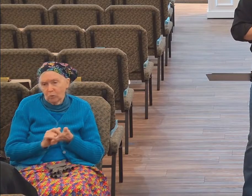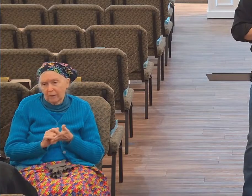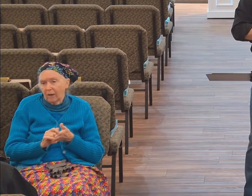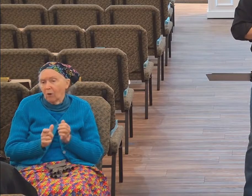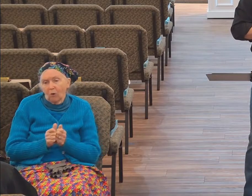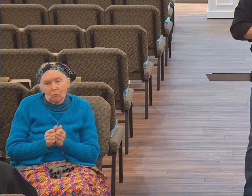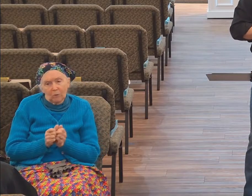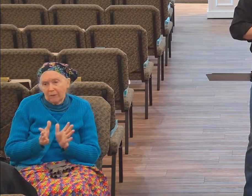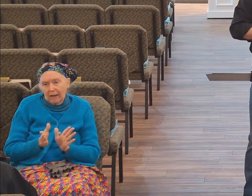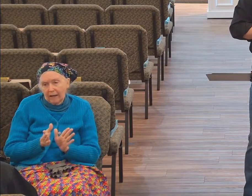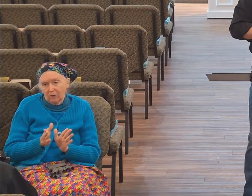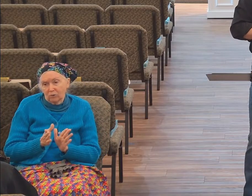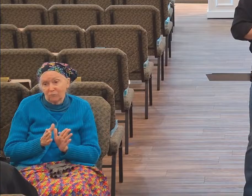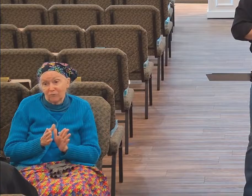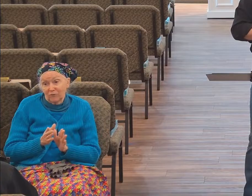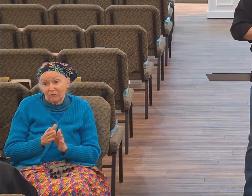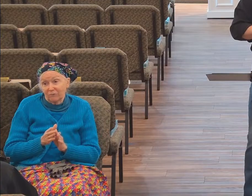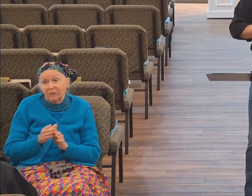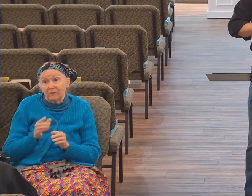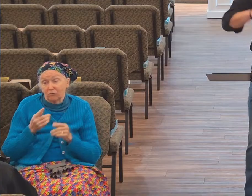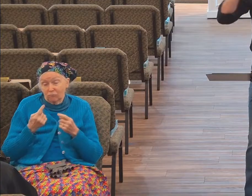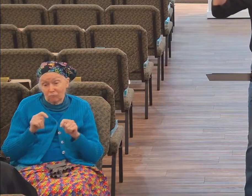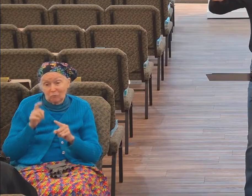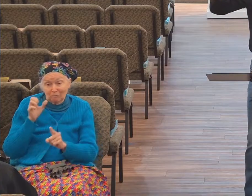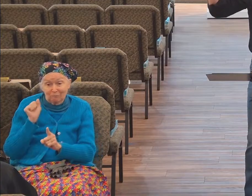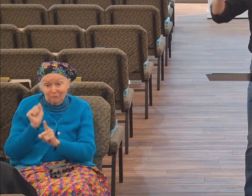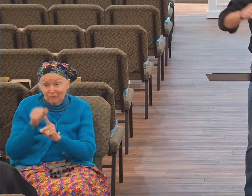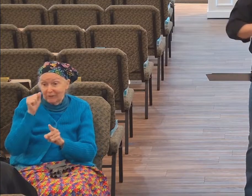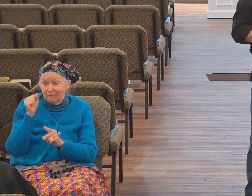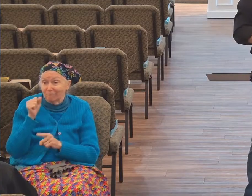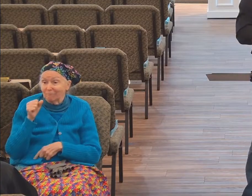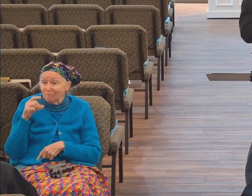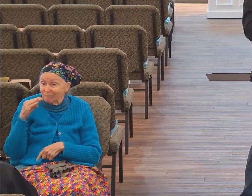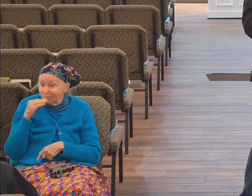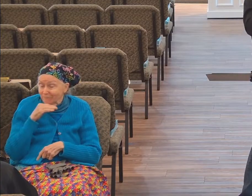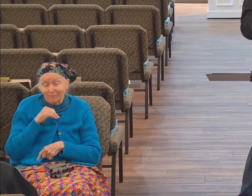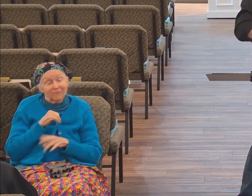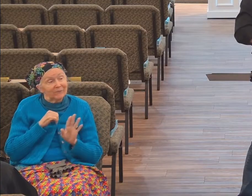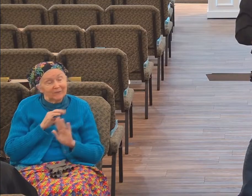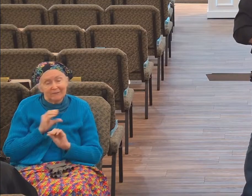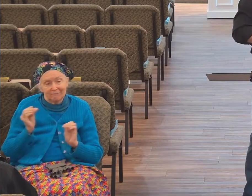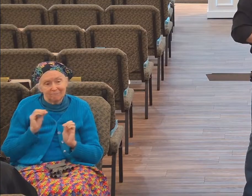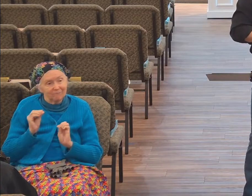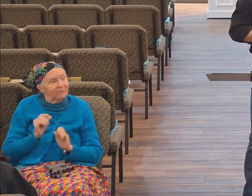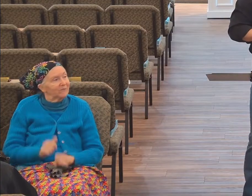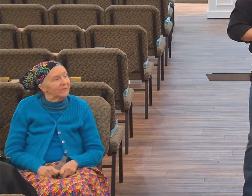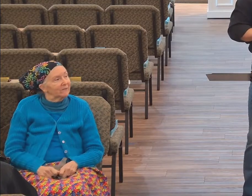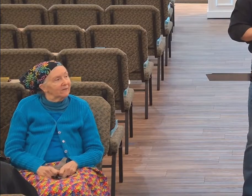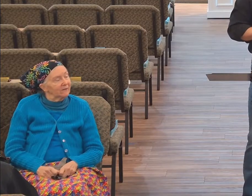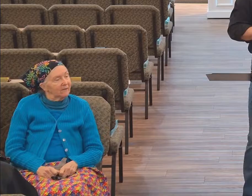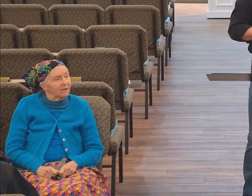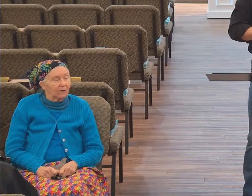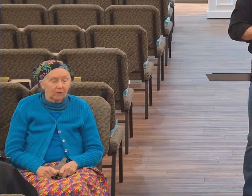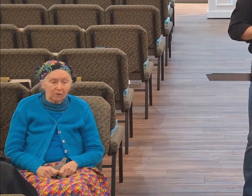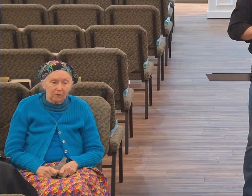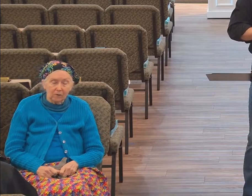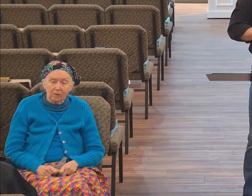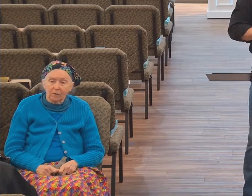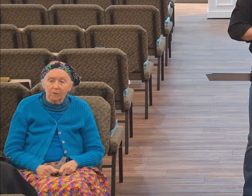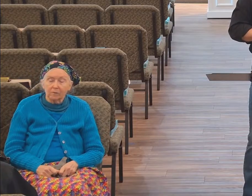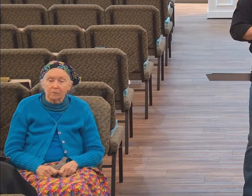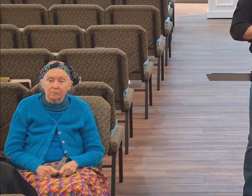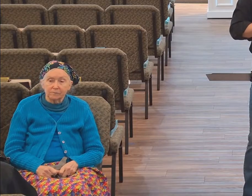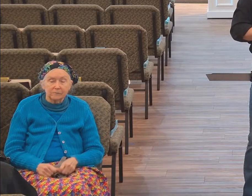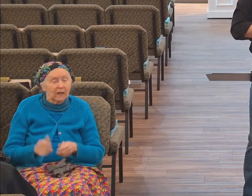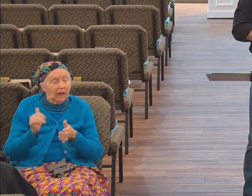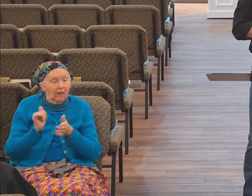we read this, and we have our conclusions or things that we think about that he's talking about that come to our mind.